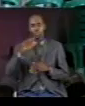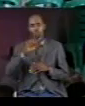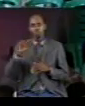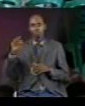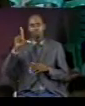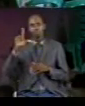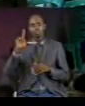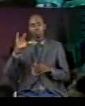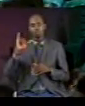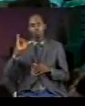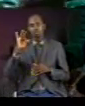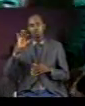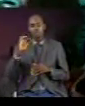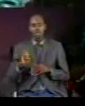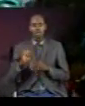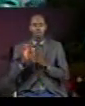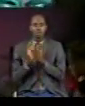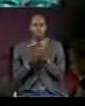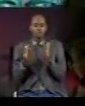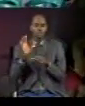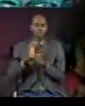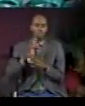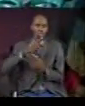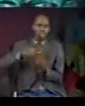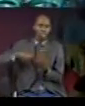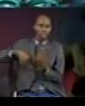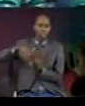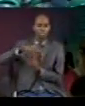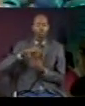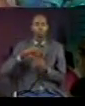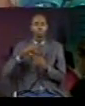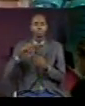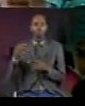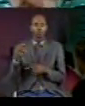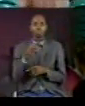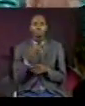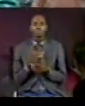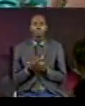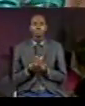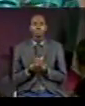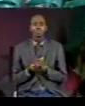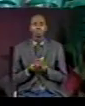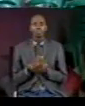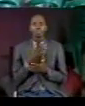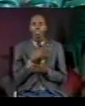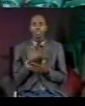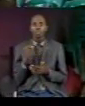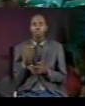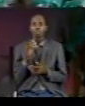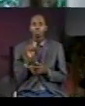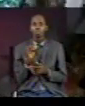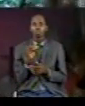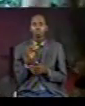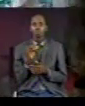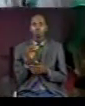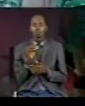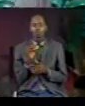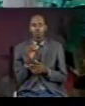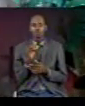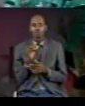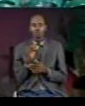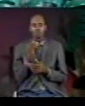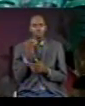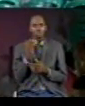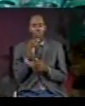venues as it is on your program. And so look out for your program. At